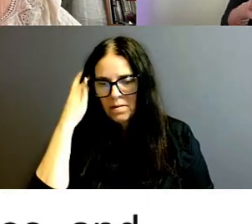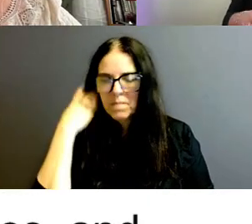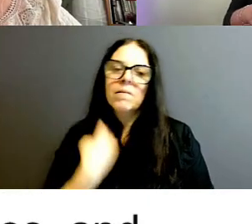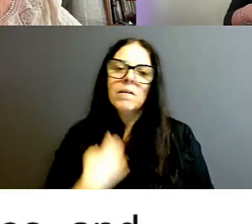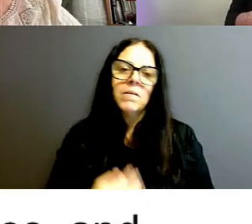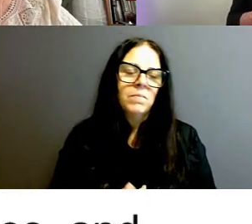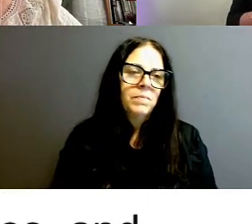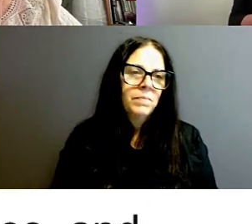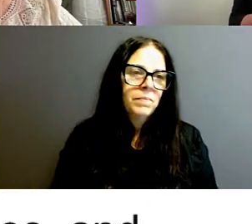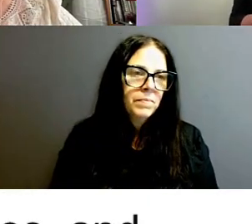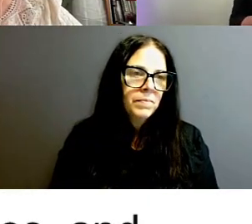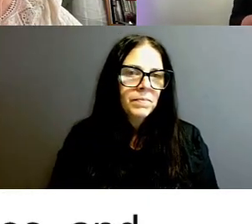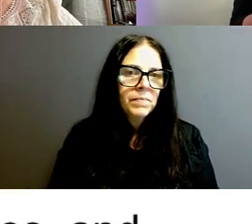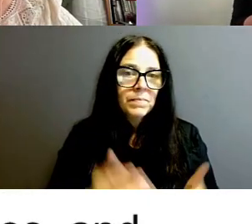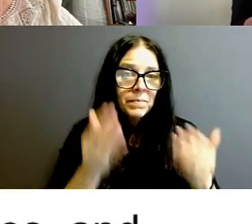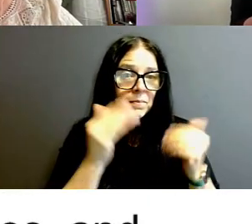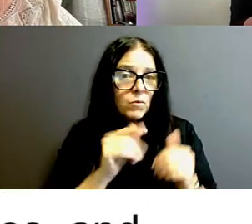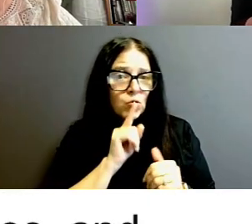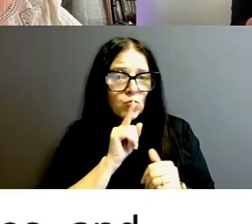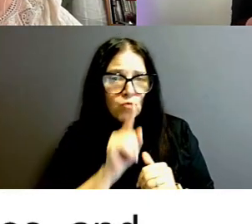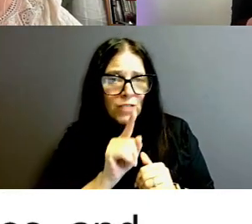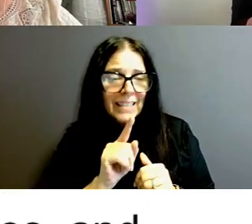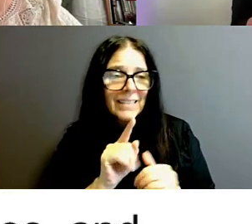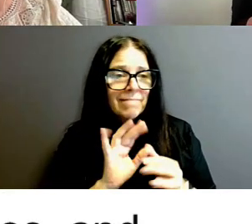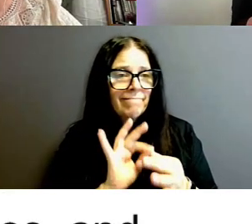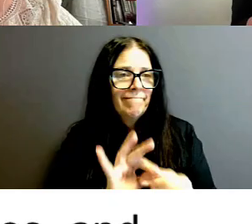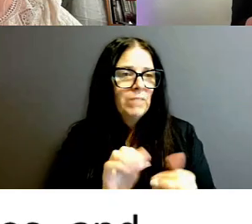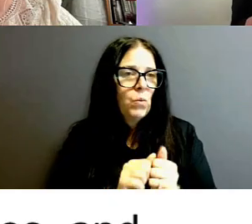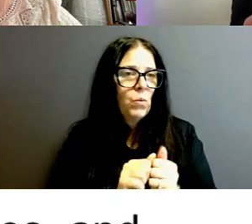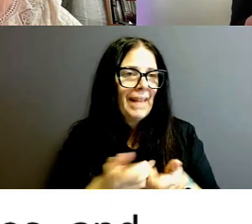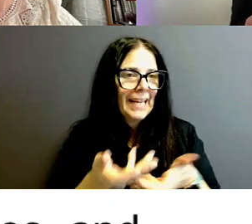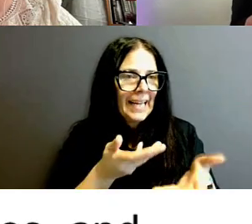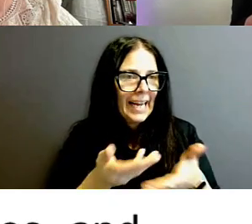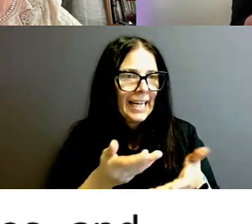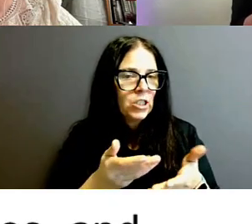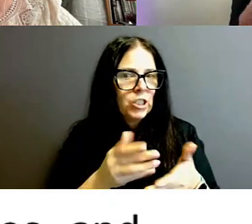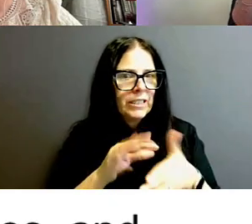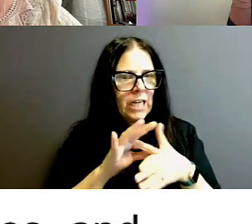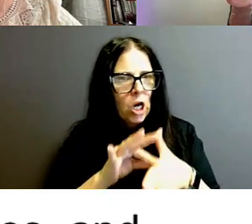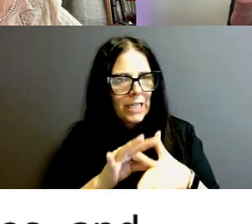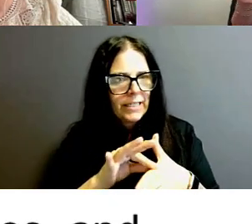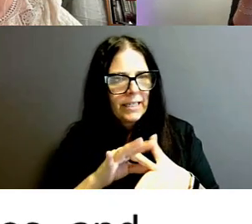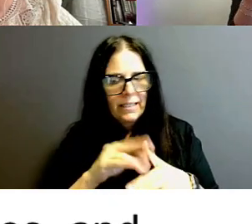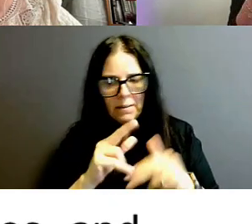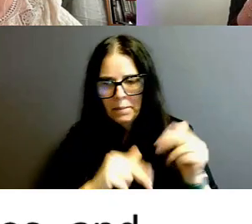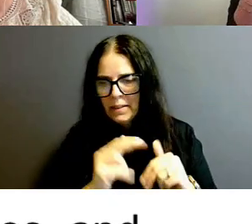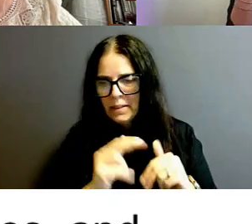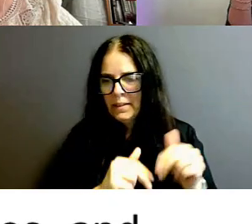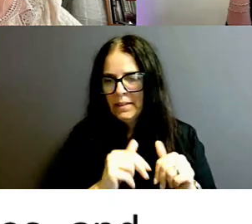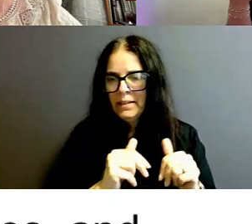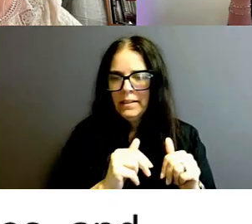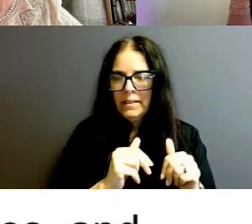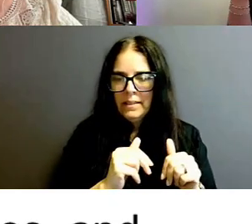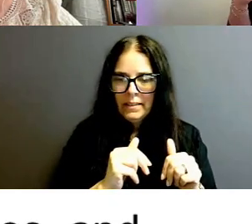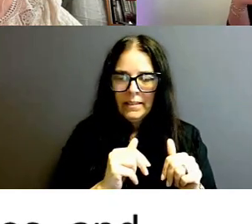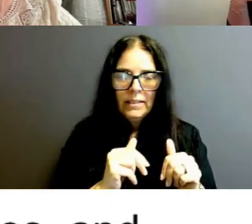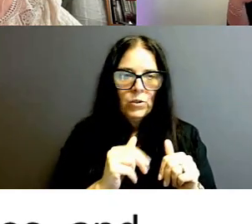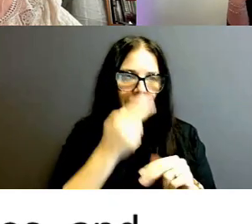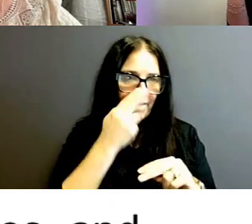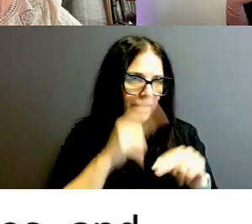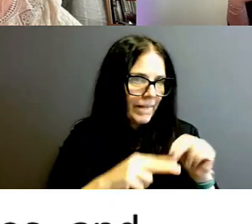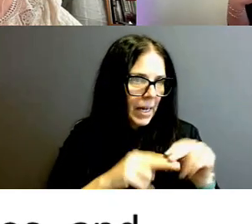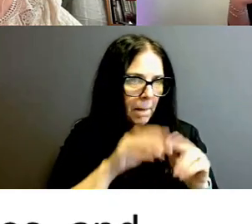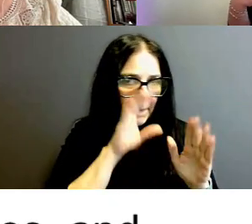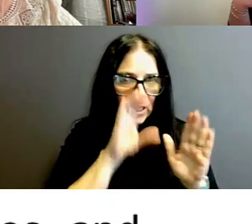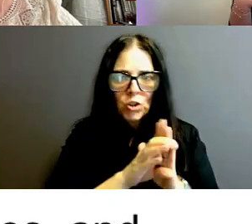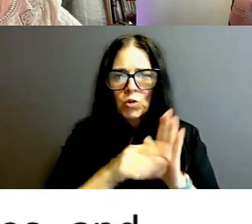And it's really about creating engaging content and doing fun pictures, showing people happy.